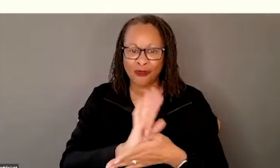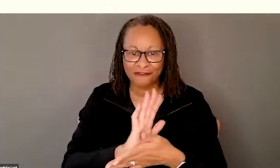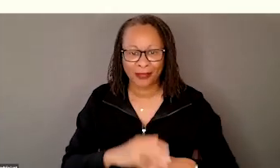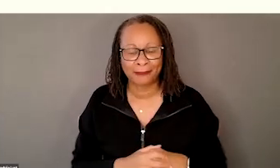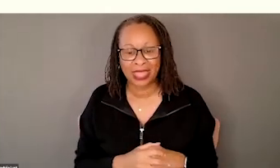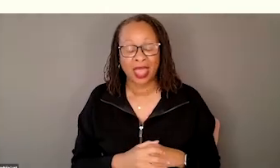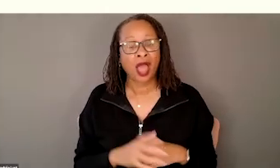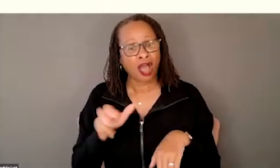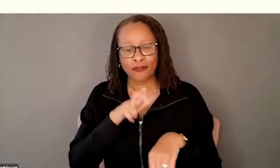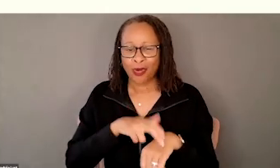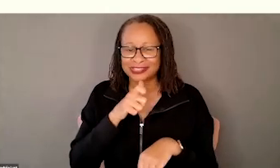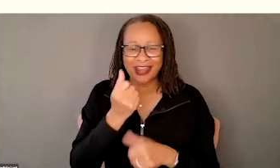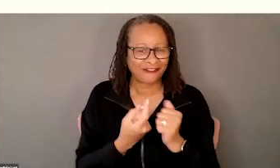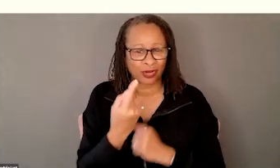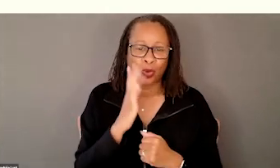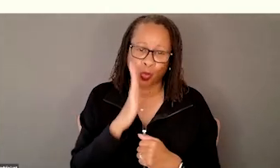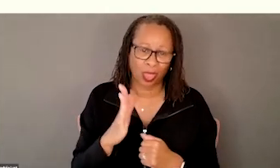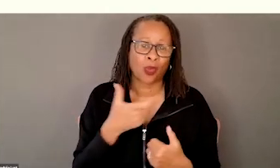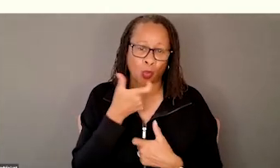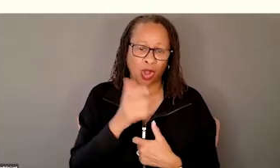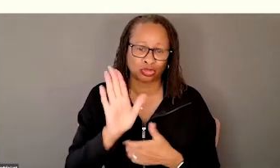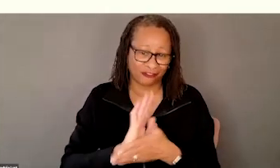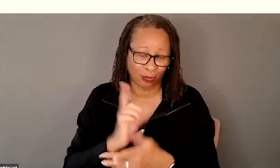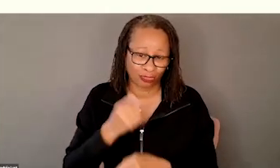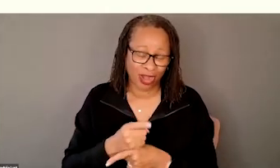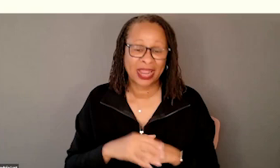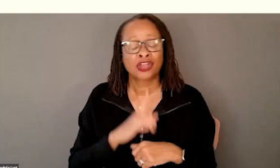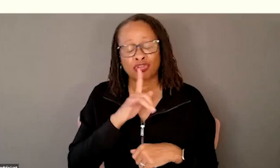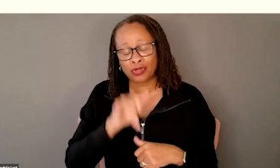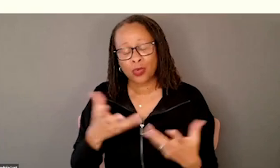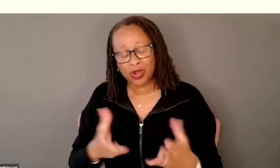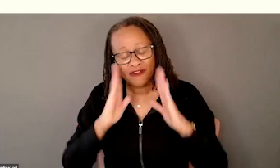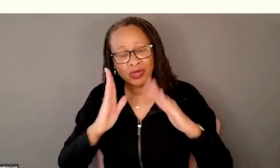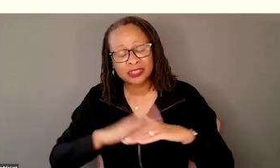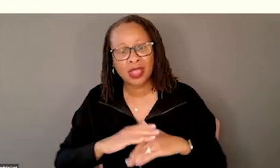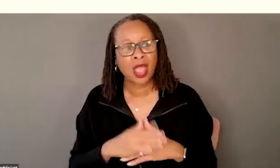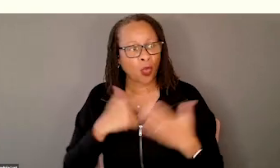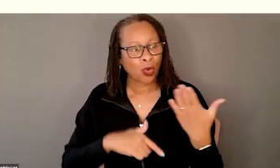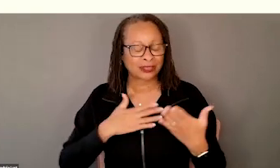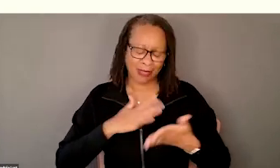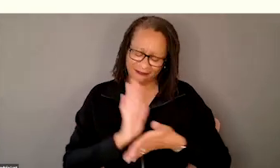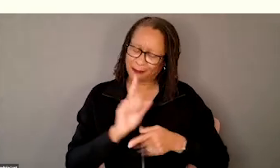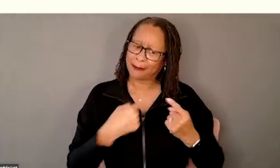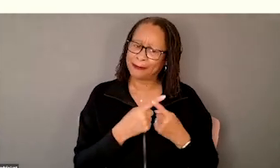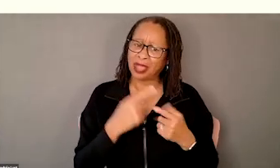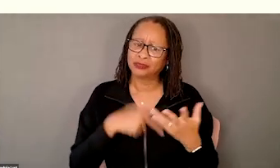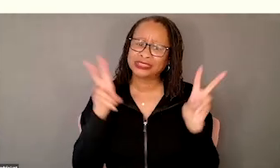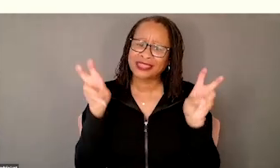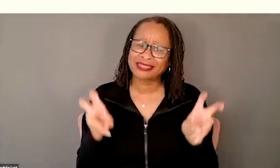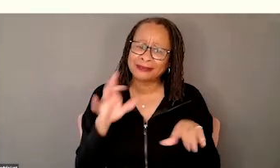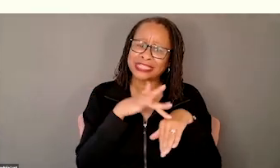not everyone is going to be able to watch your film, right? So you really want to focus on, well, what's my film about? What are the themes that it's